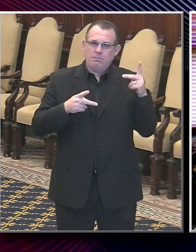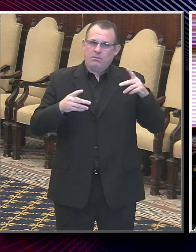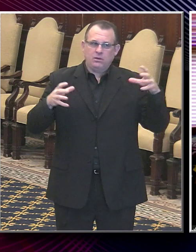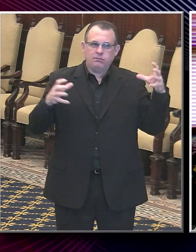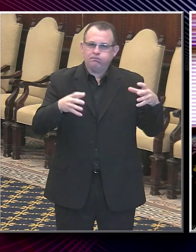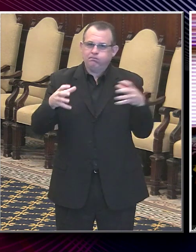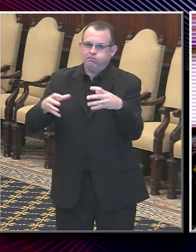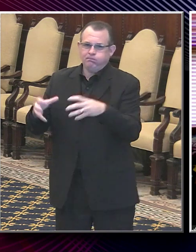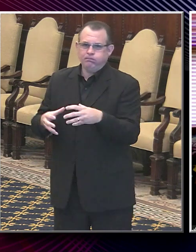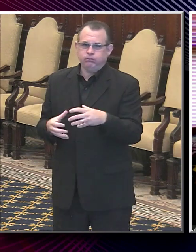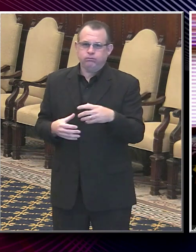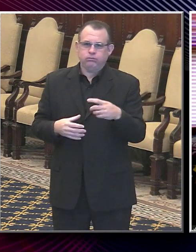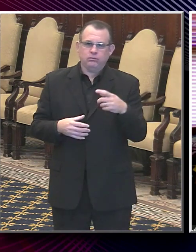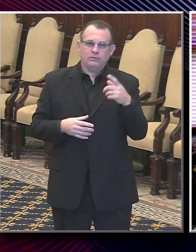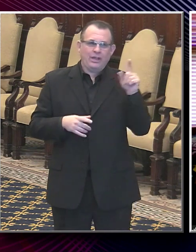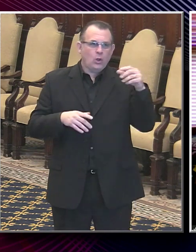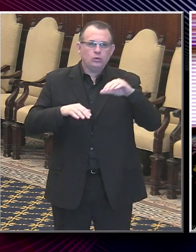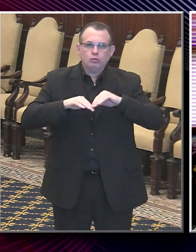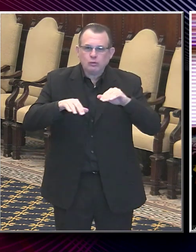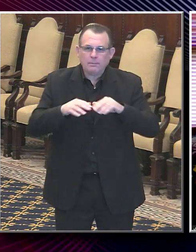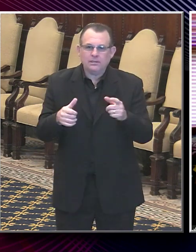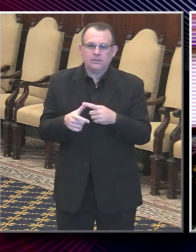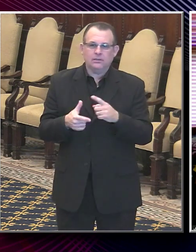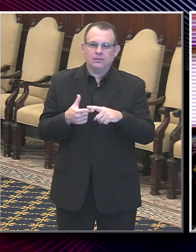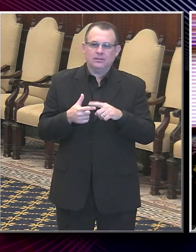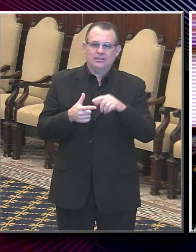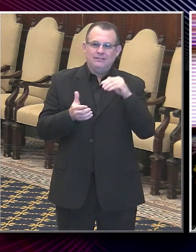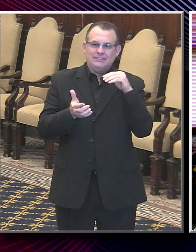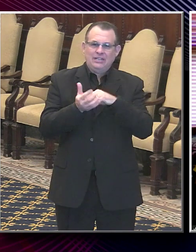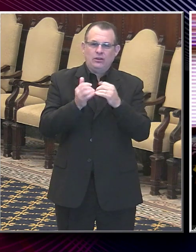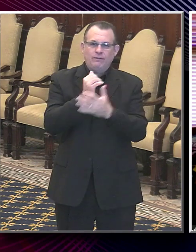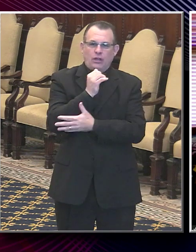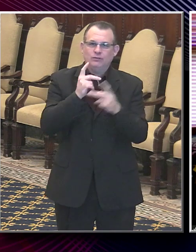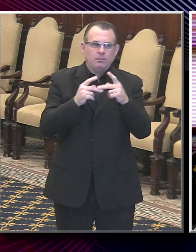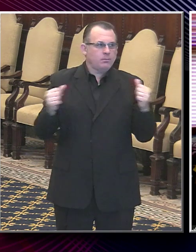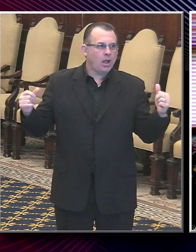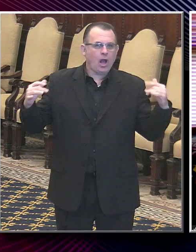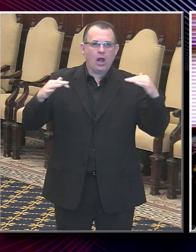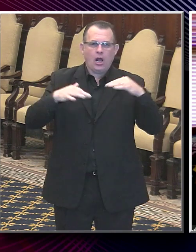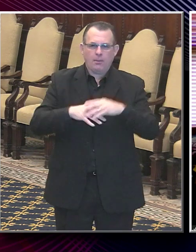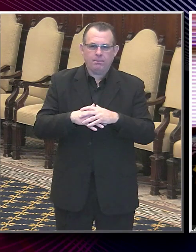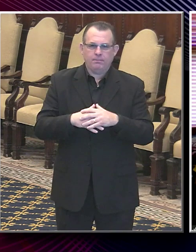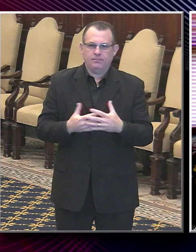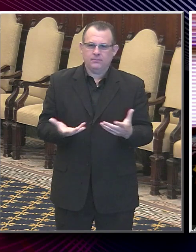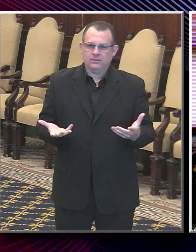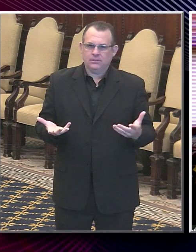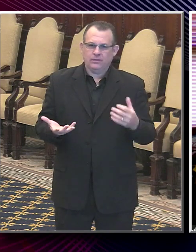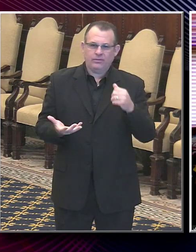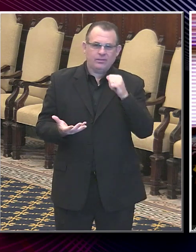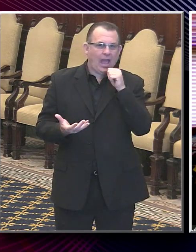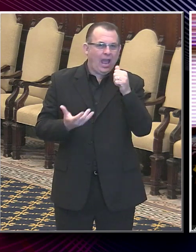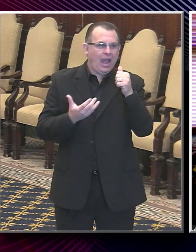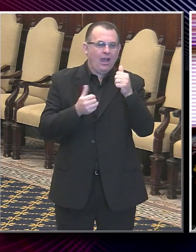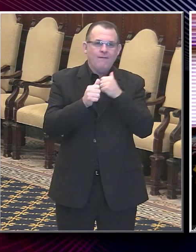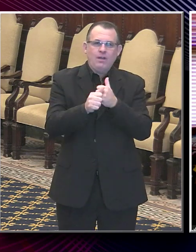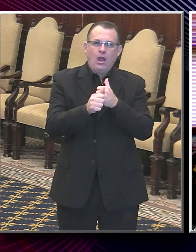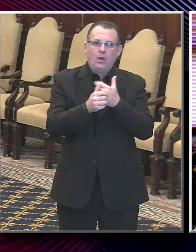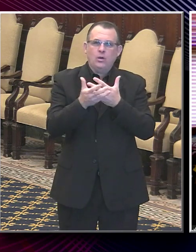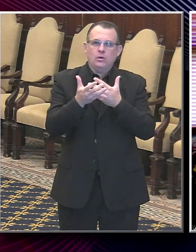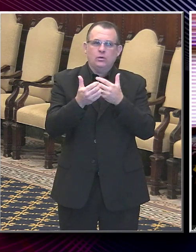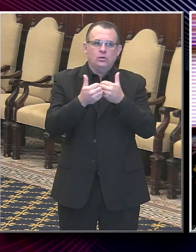in the center of the country, people, not socially distancing, not wearing